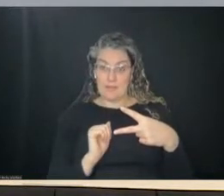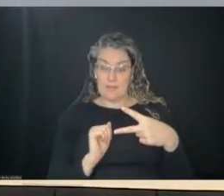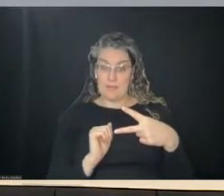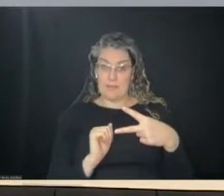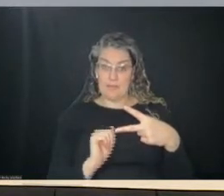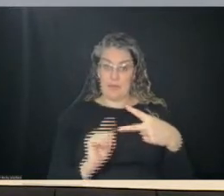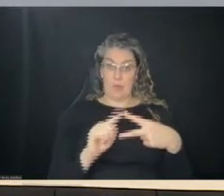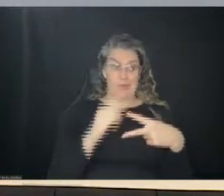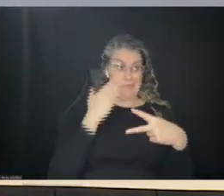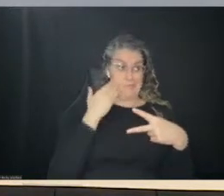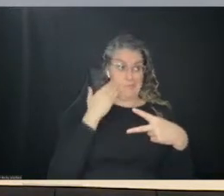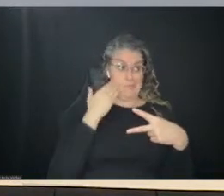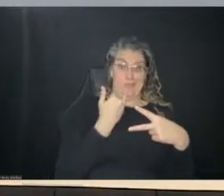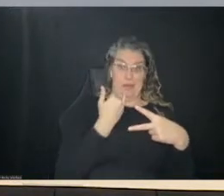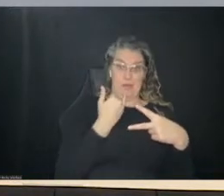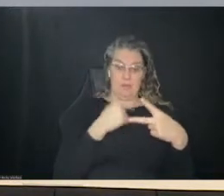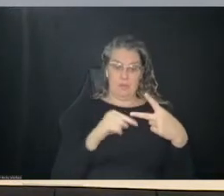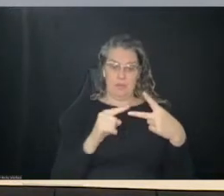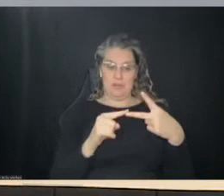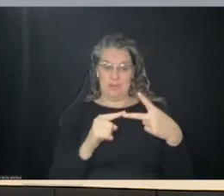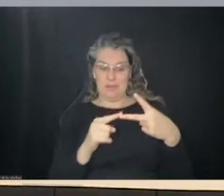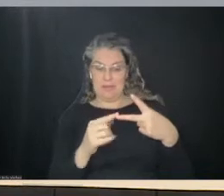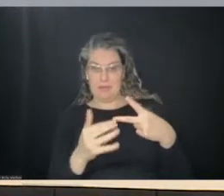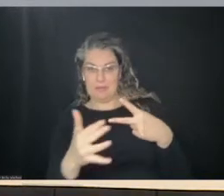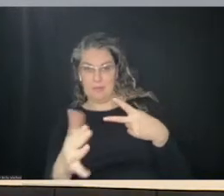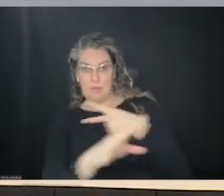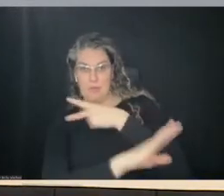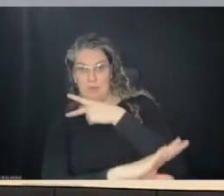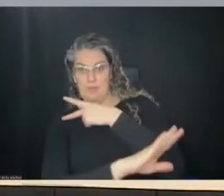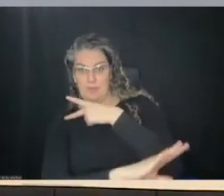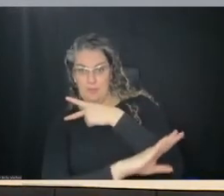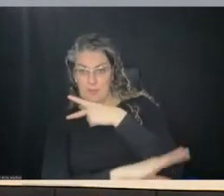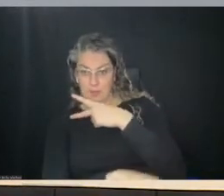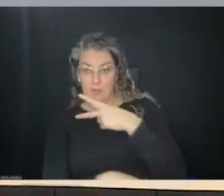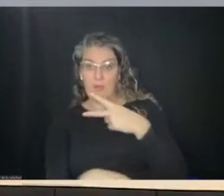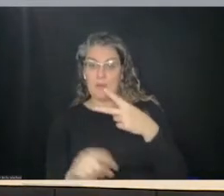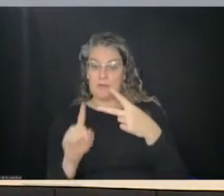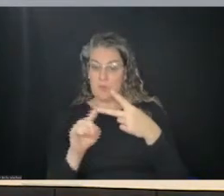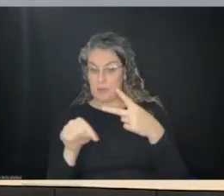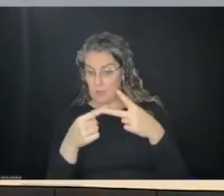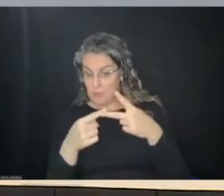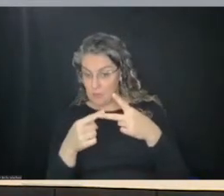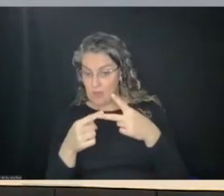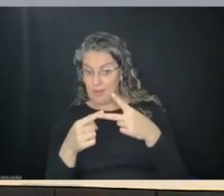be able to get their second dose of either the mRNA or